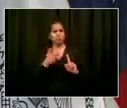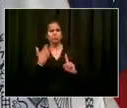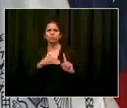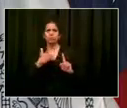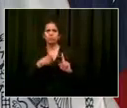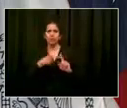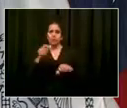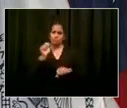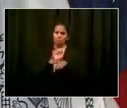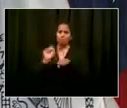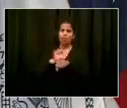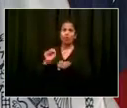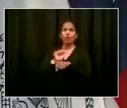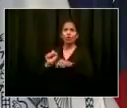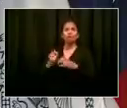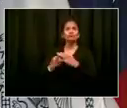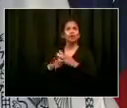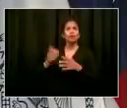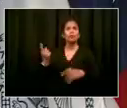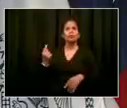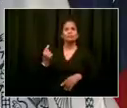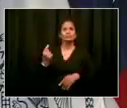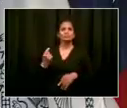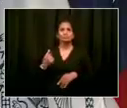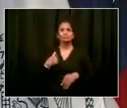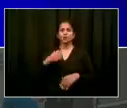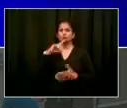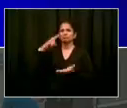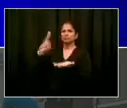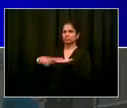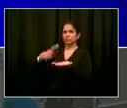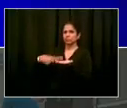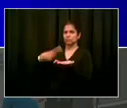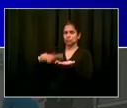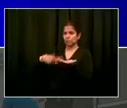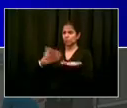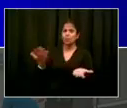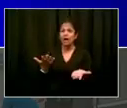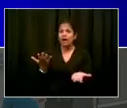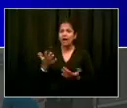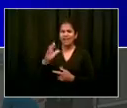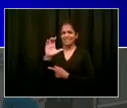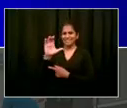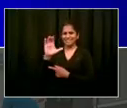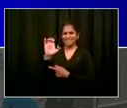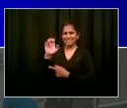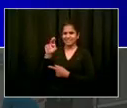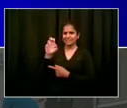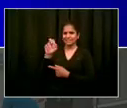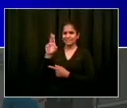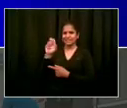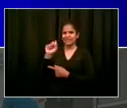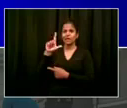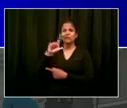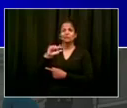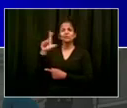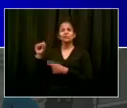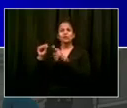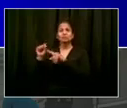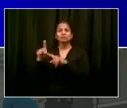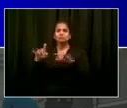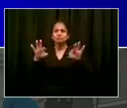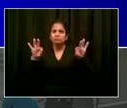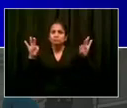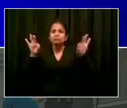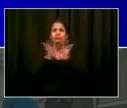census. 20 days to go, less than 3 weeks to go. Now again, I don't blame